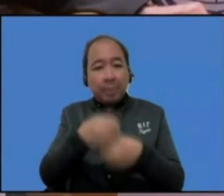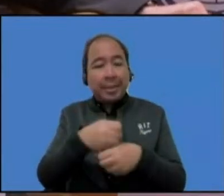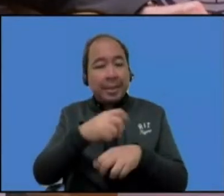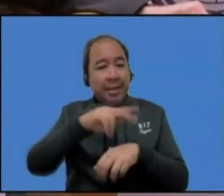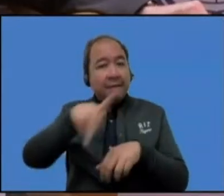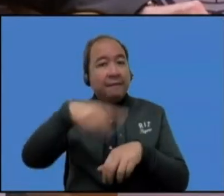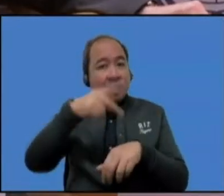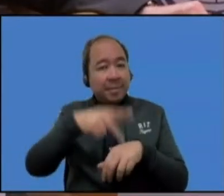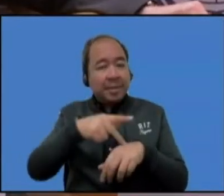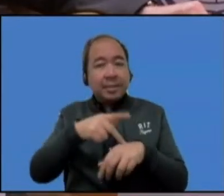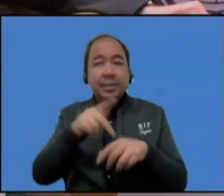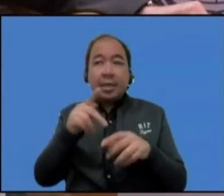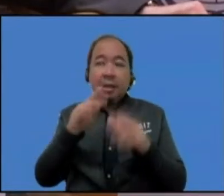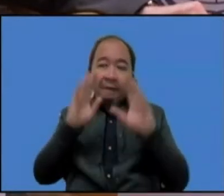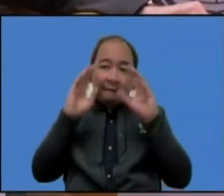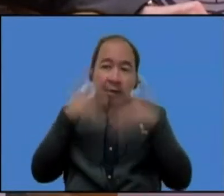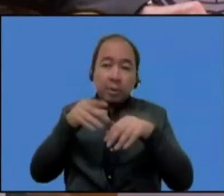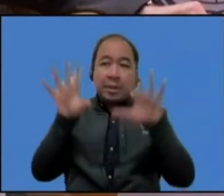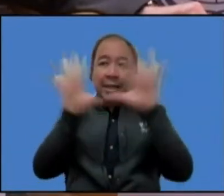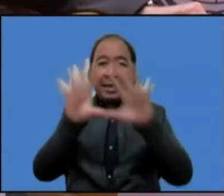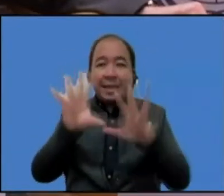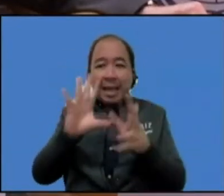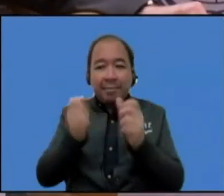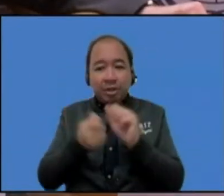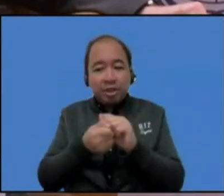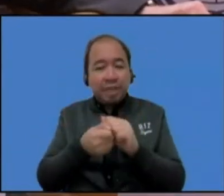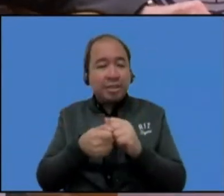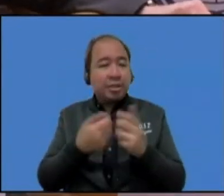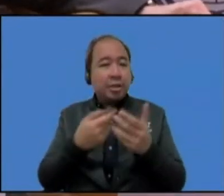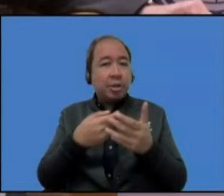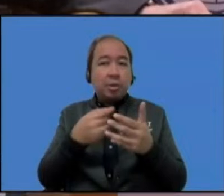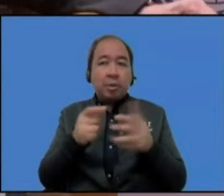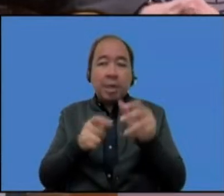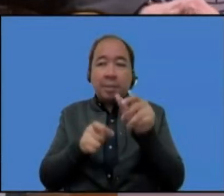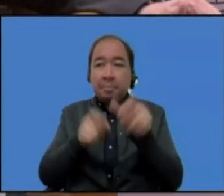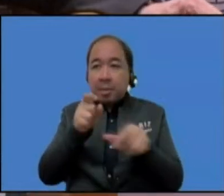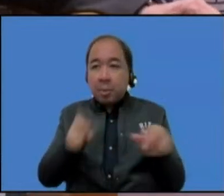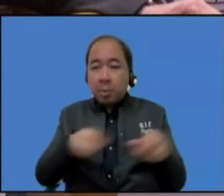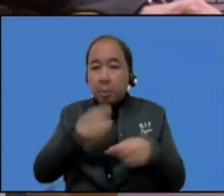regarding climate change and then the seafarers, then the importance of the reintegration